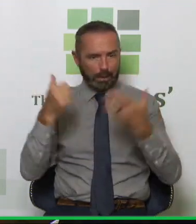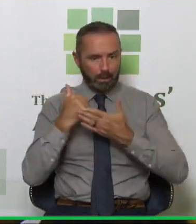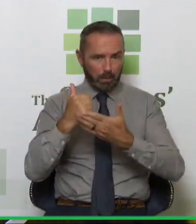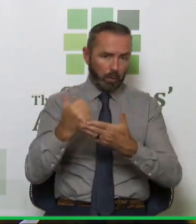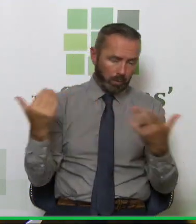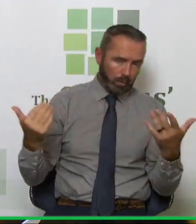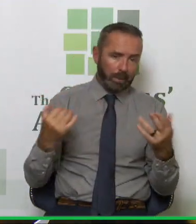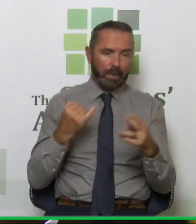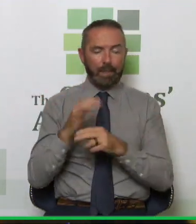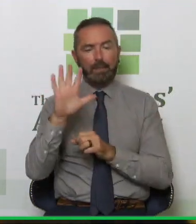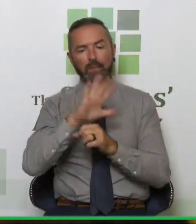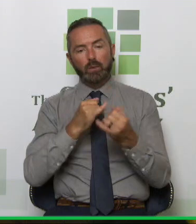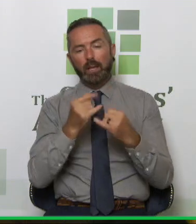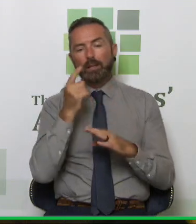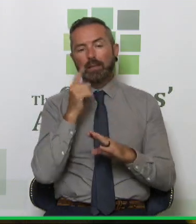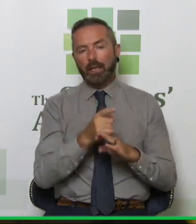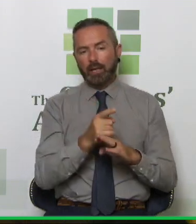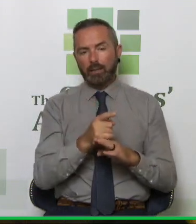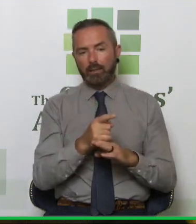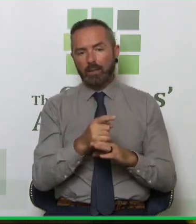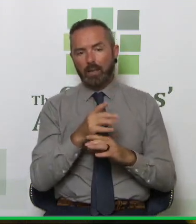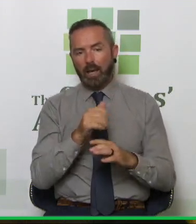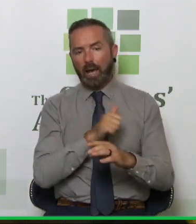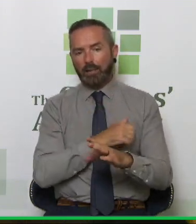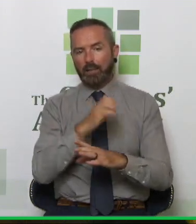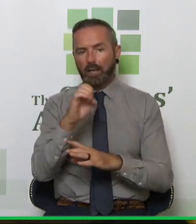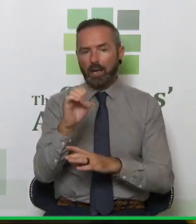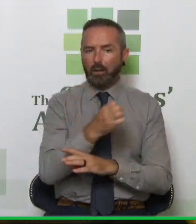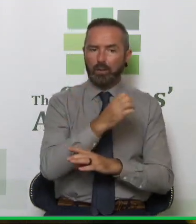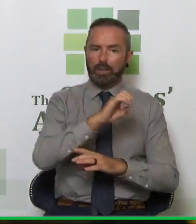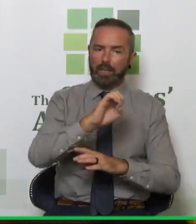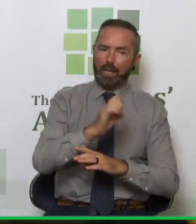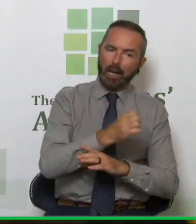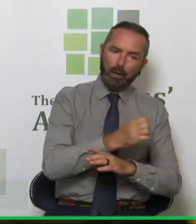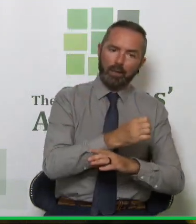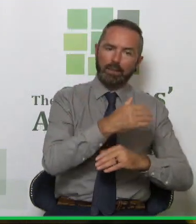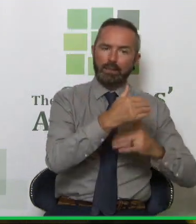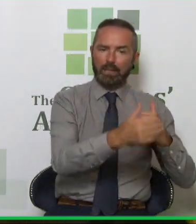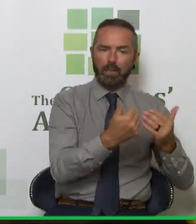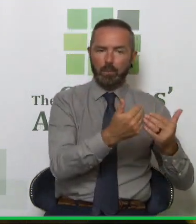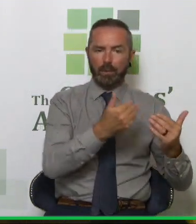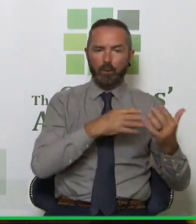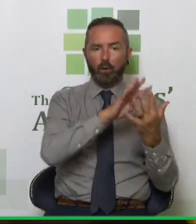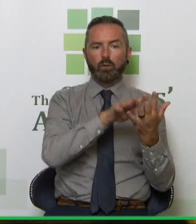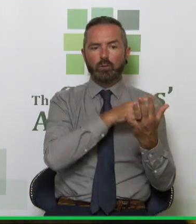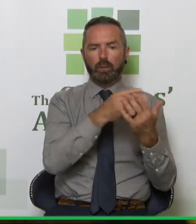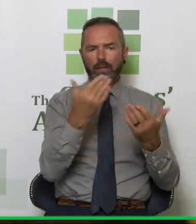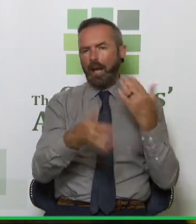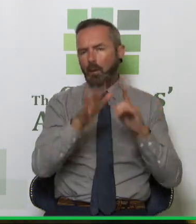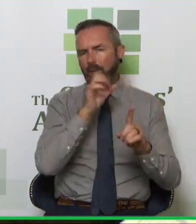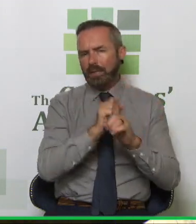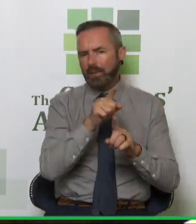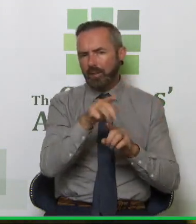In this case, right, and at the early stage before the screening, and how do we identify